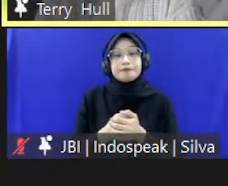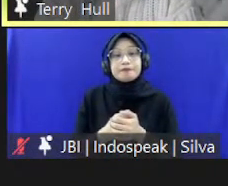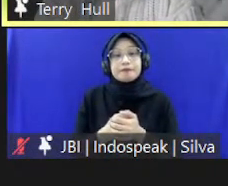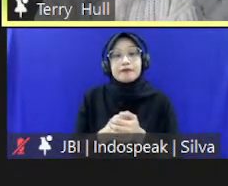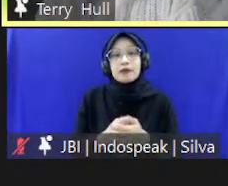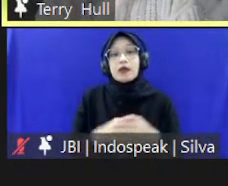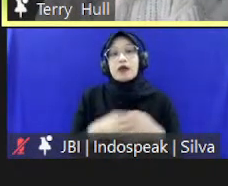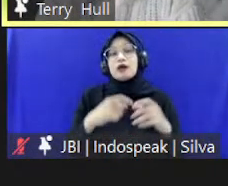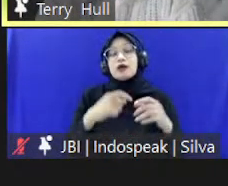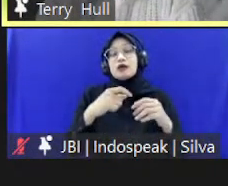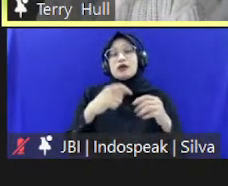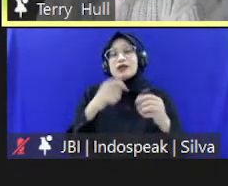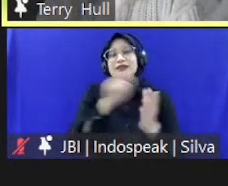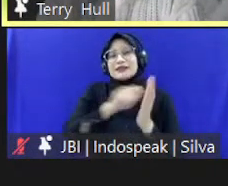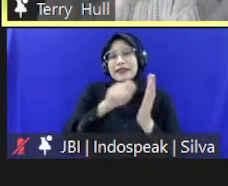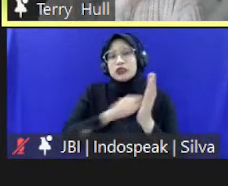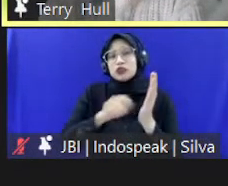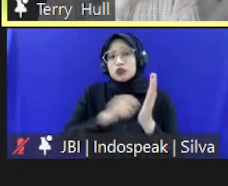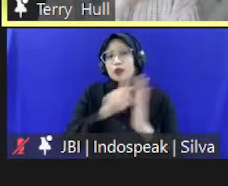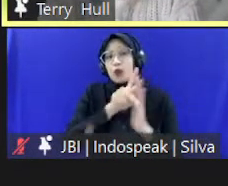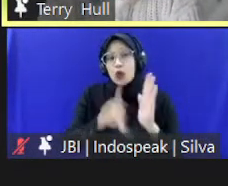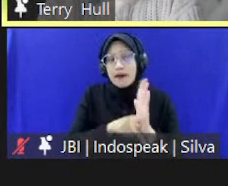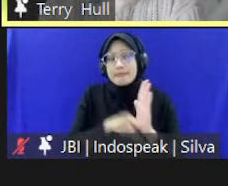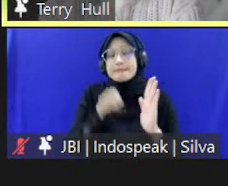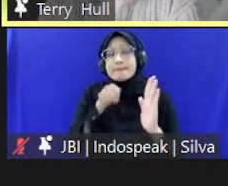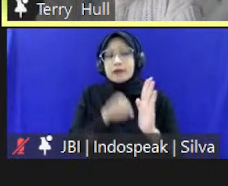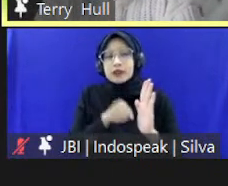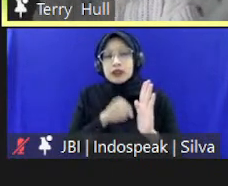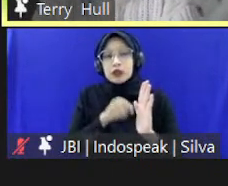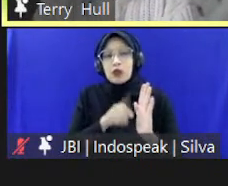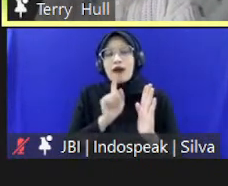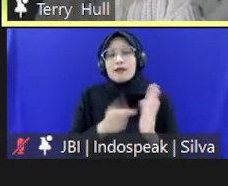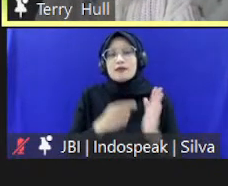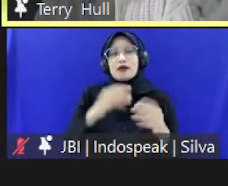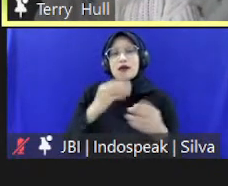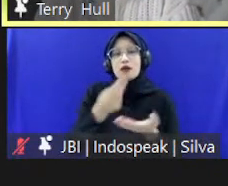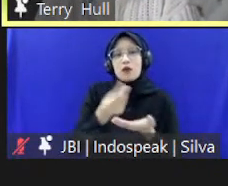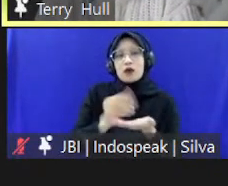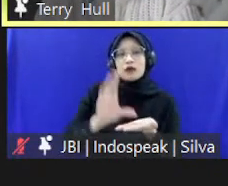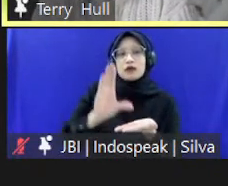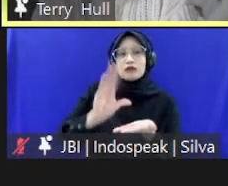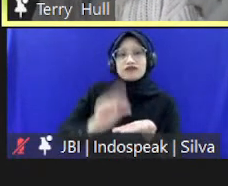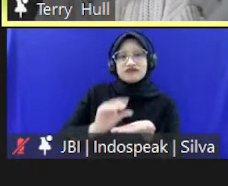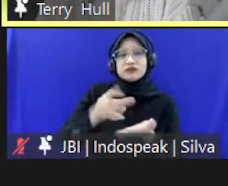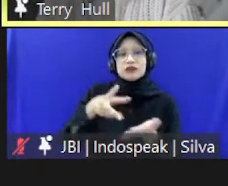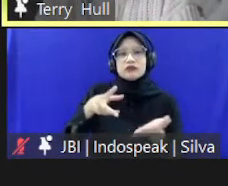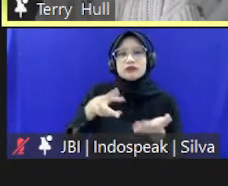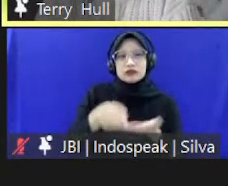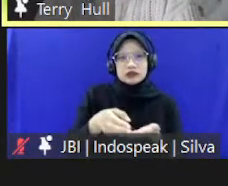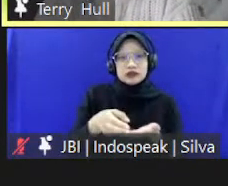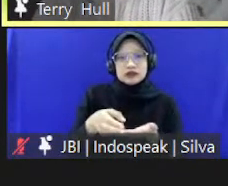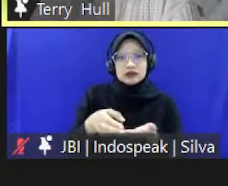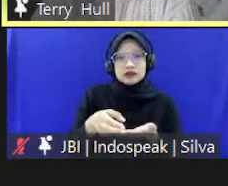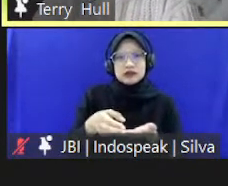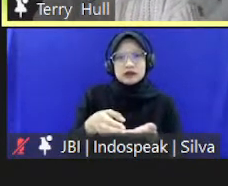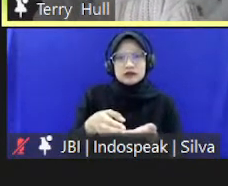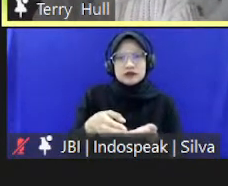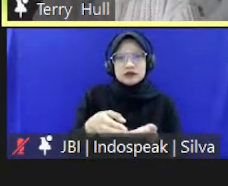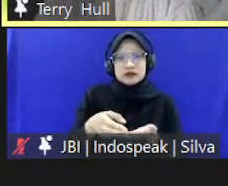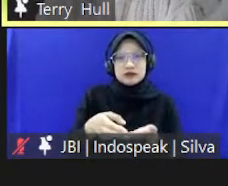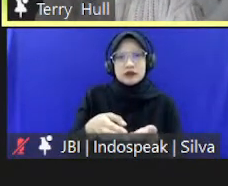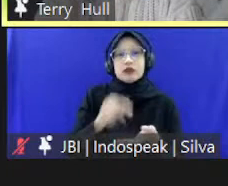budget cut of from $1.03 per capita down to 26 cents per